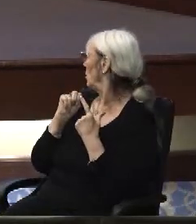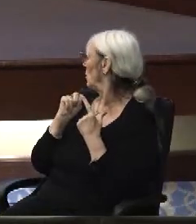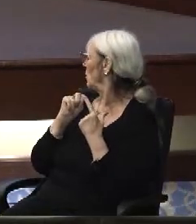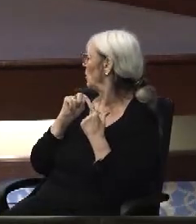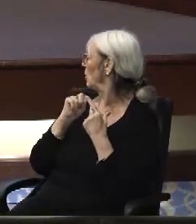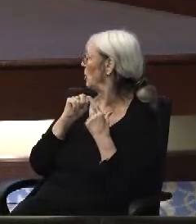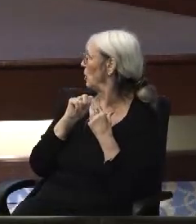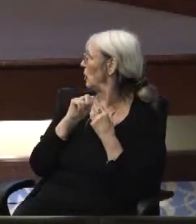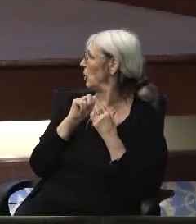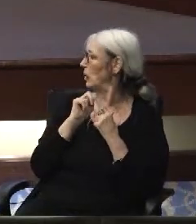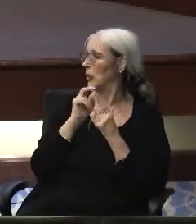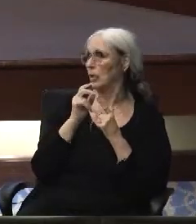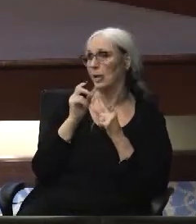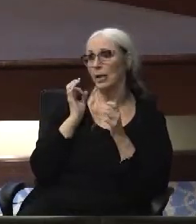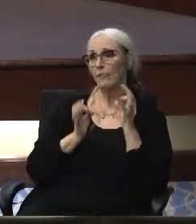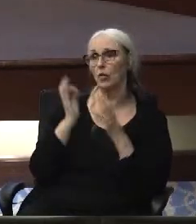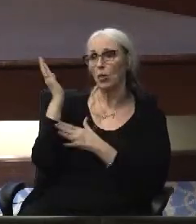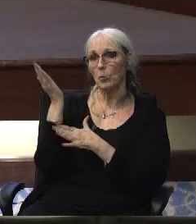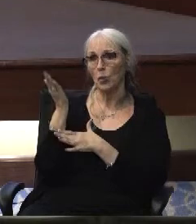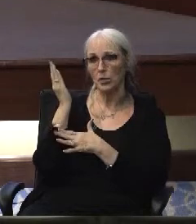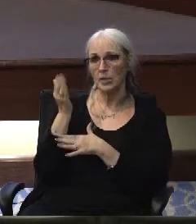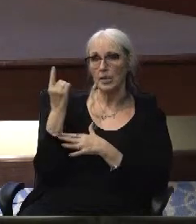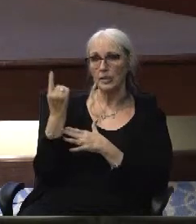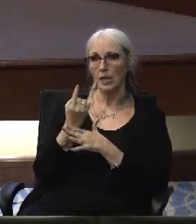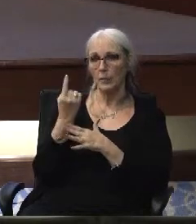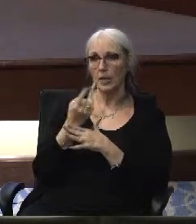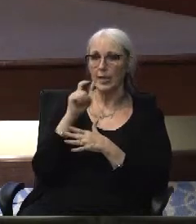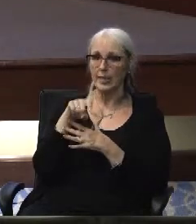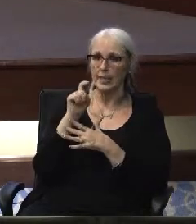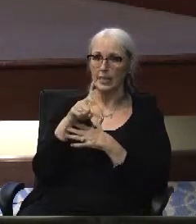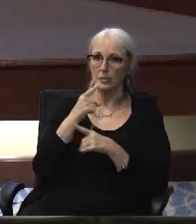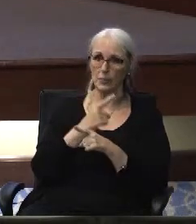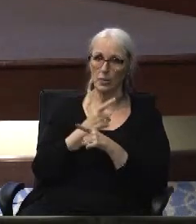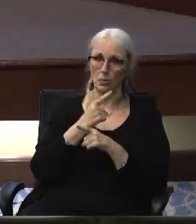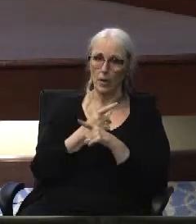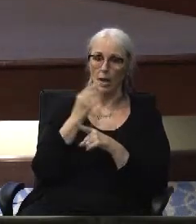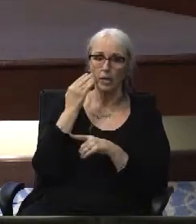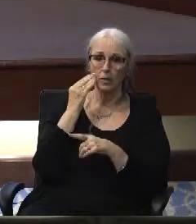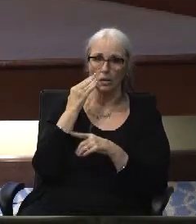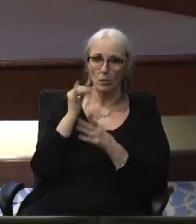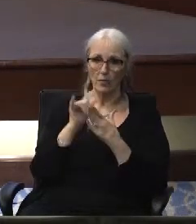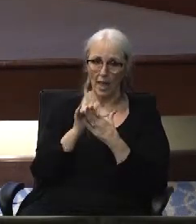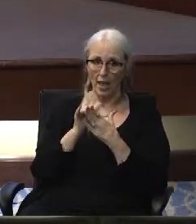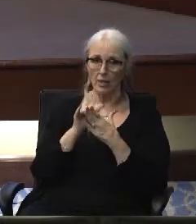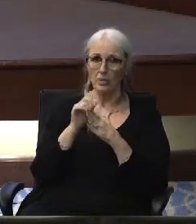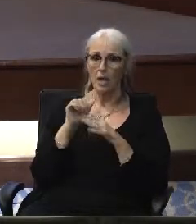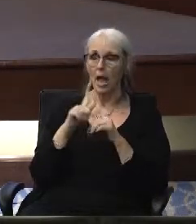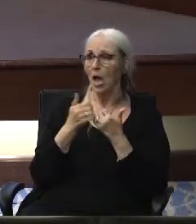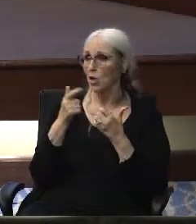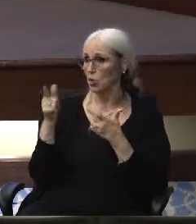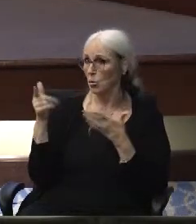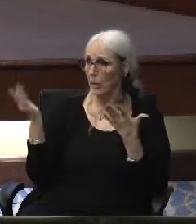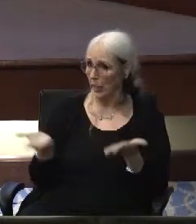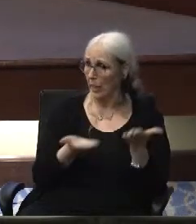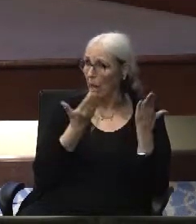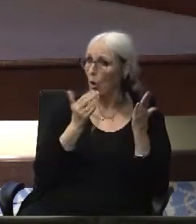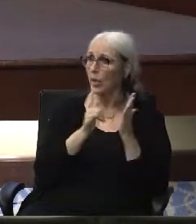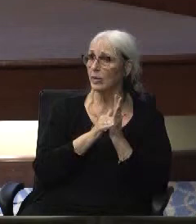able to present, because if we're going to present something, it needs to be right. And I know that that's the standard with which you guys carry it. So